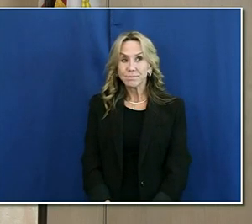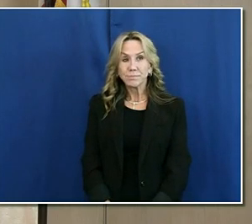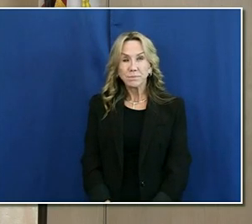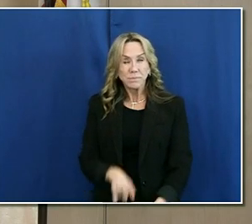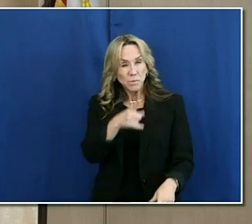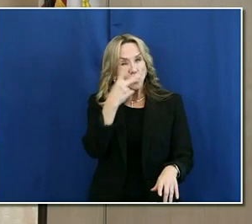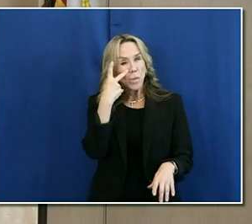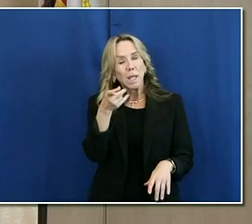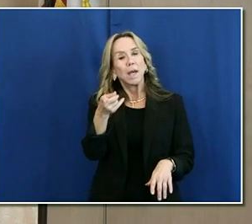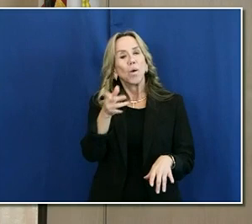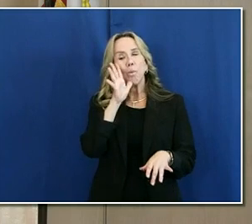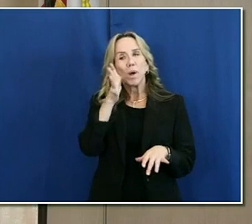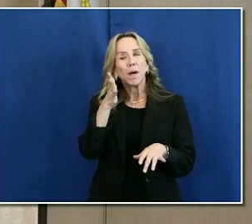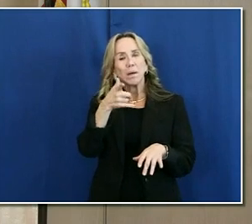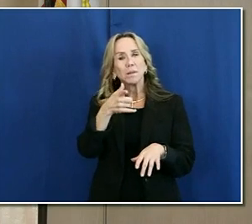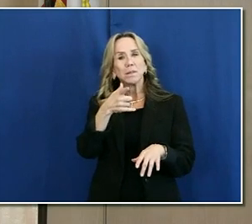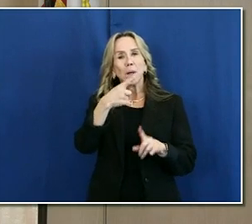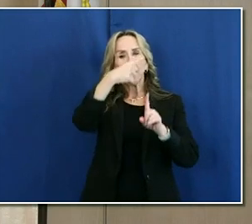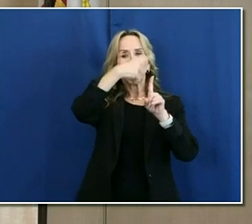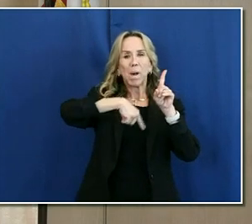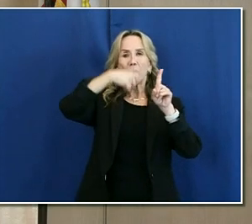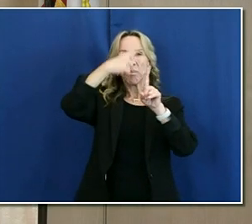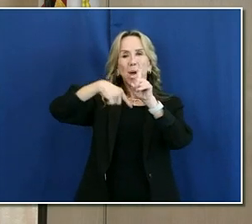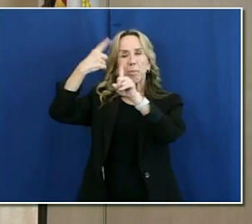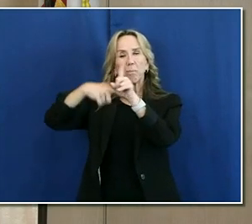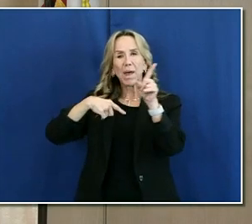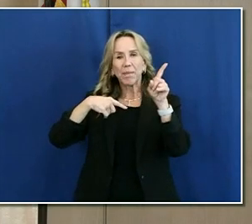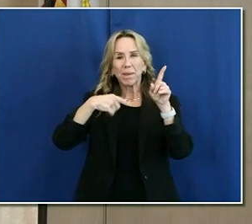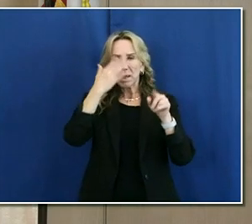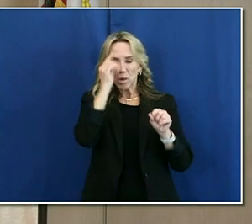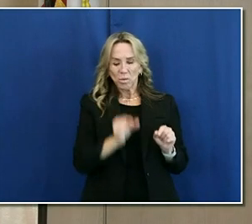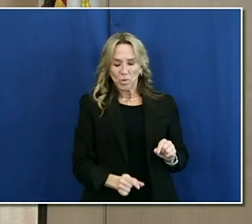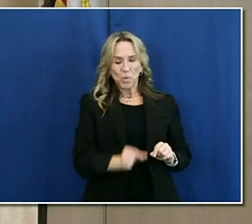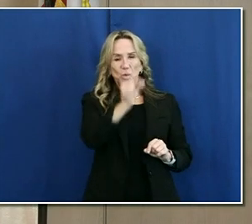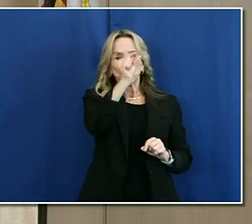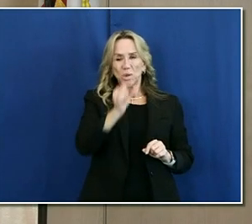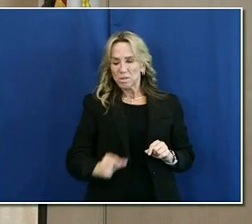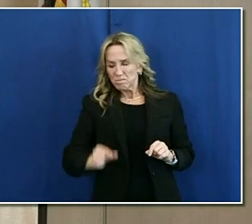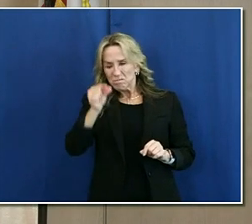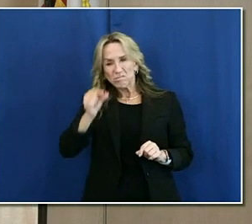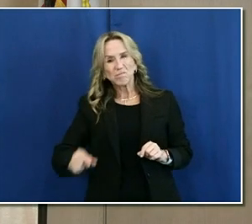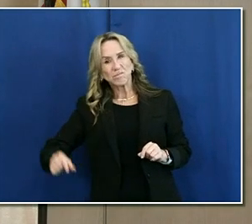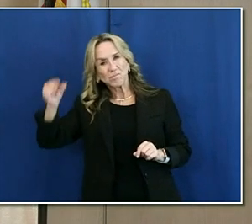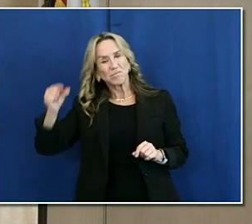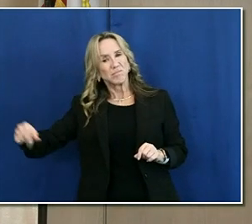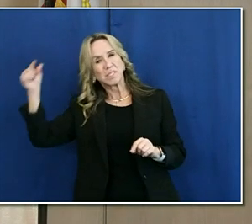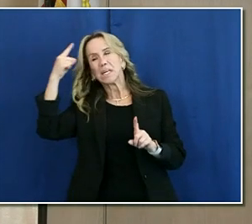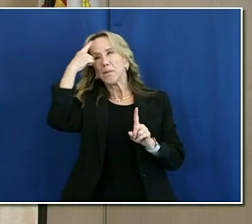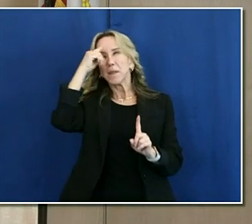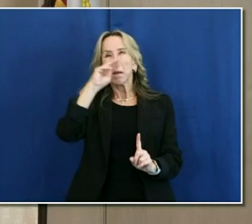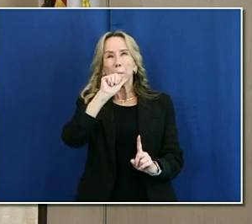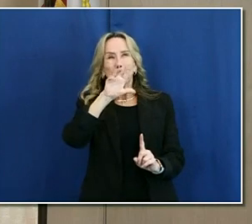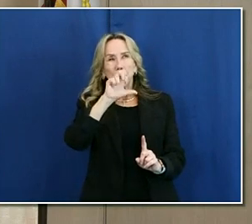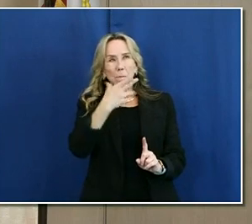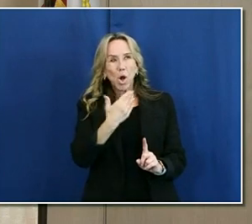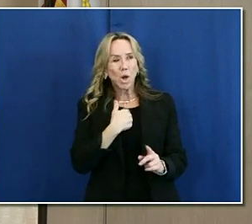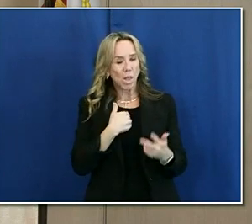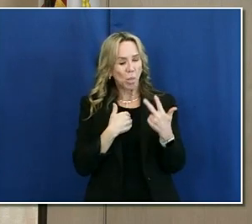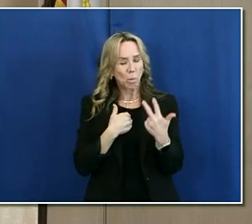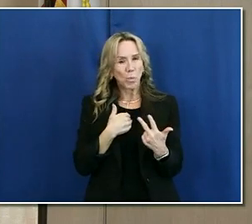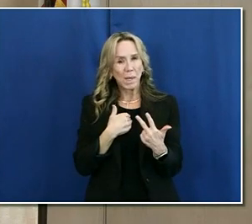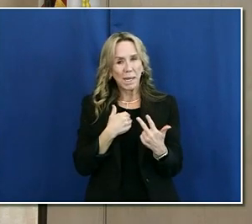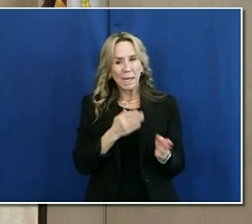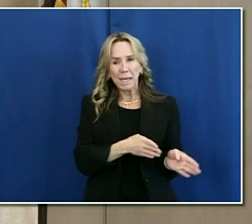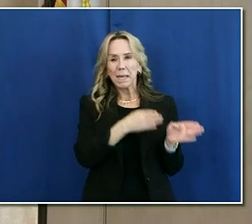And it shows the outbreaks by month. So I believe in March there were 3. I believe in April there were 16.